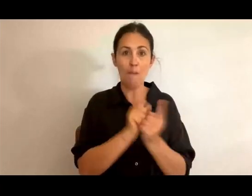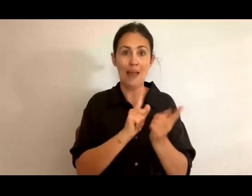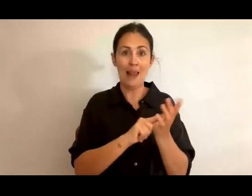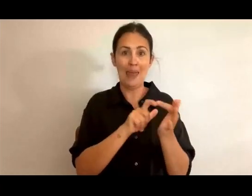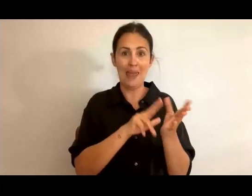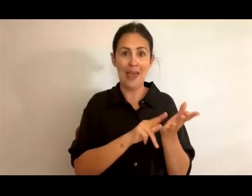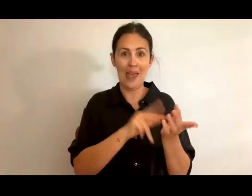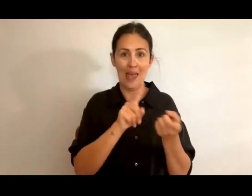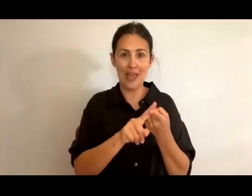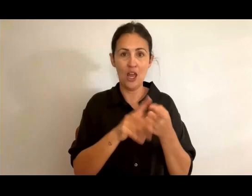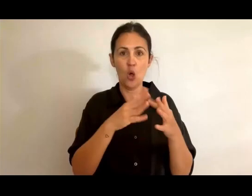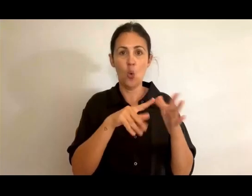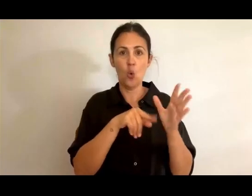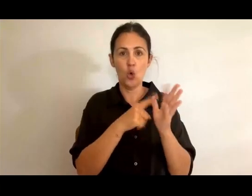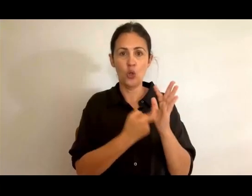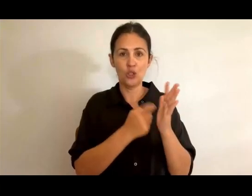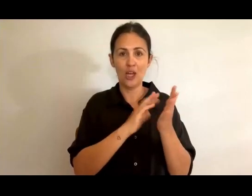do a talk about the work that I'm doing.